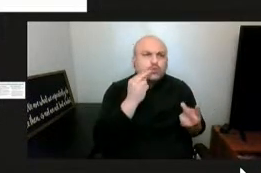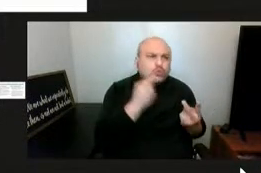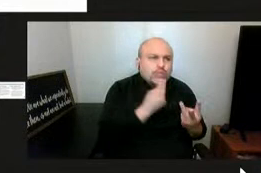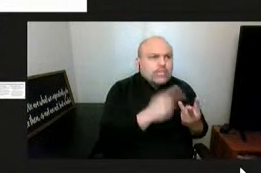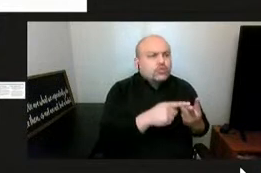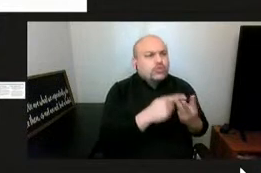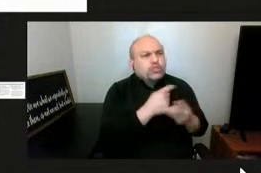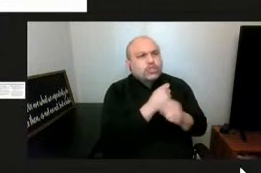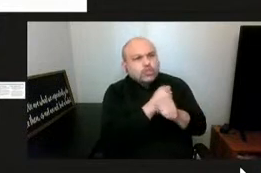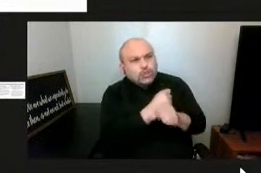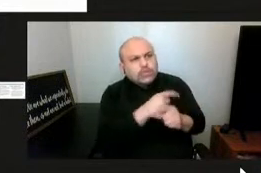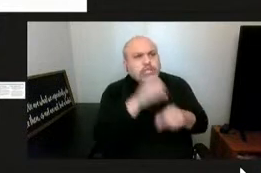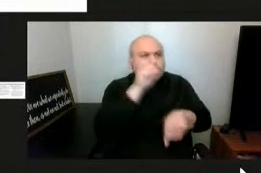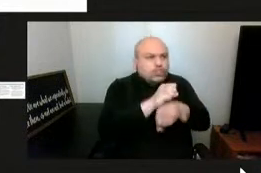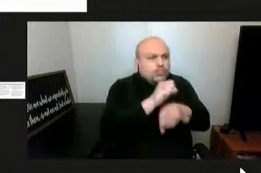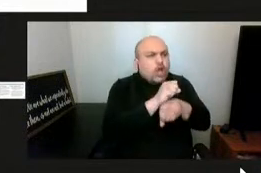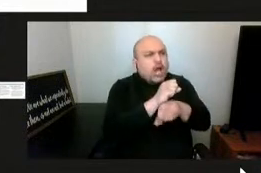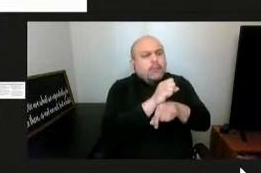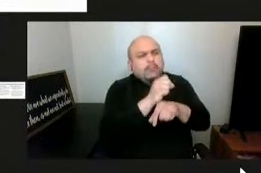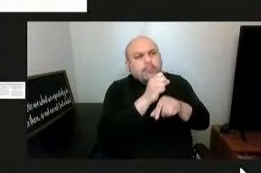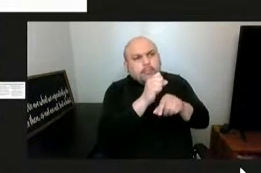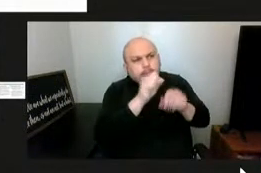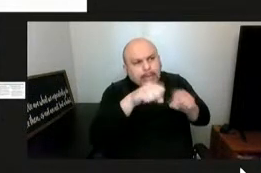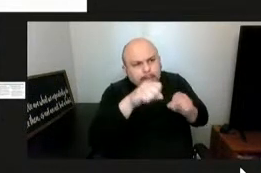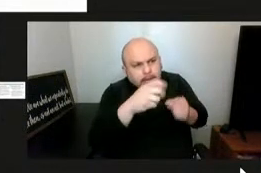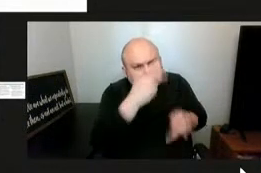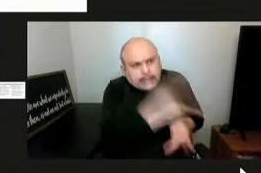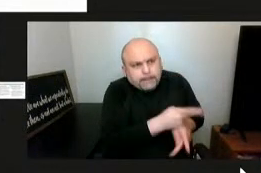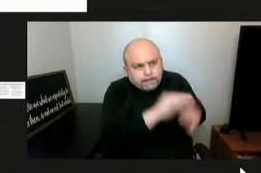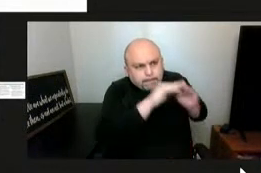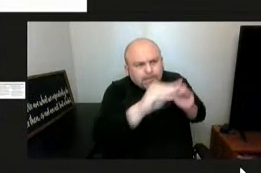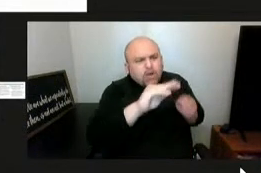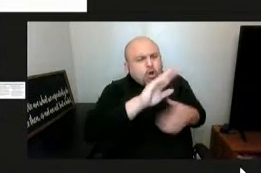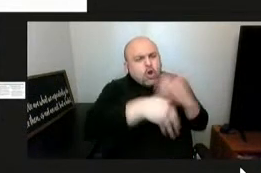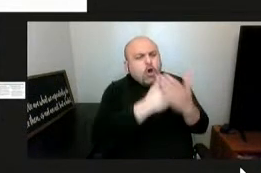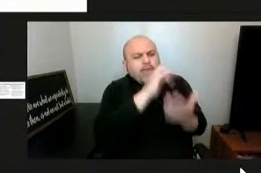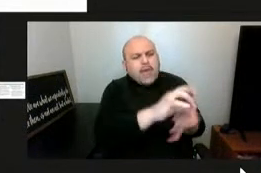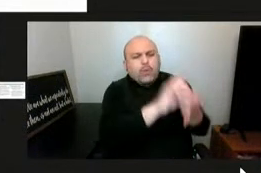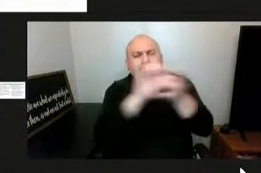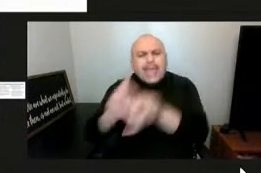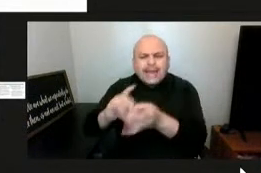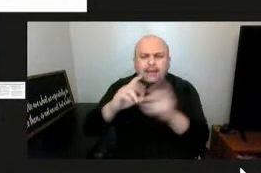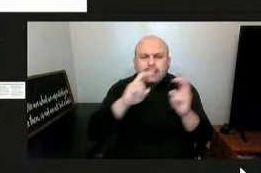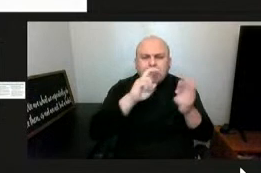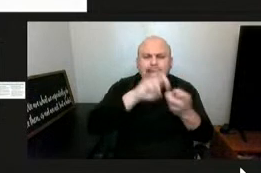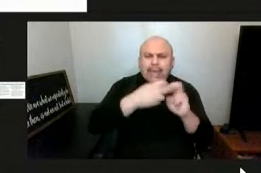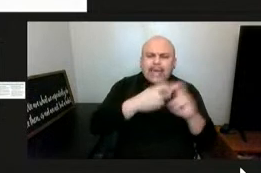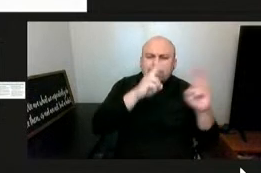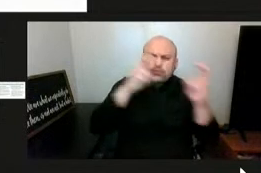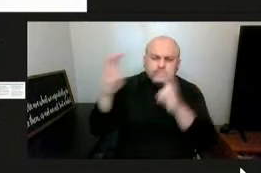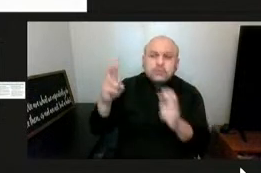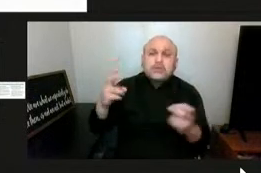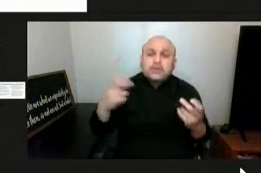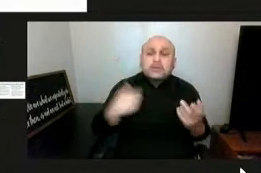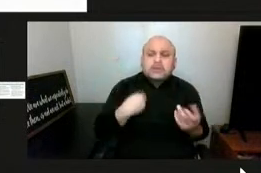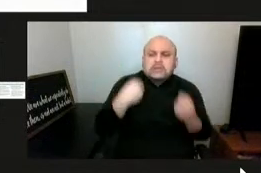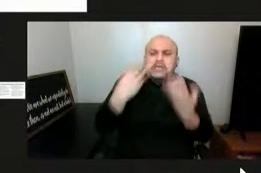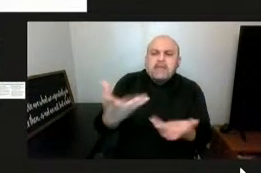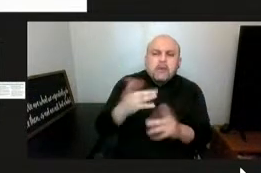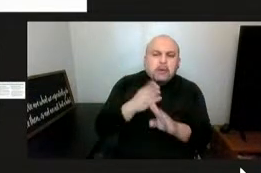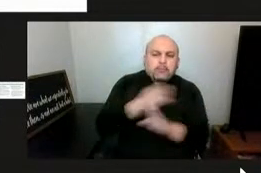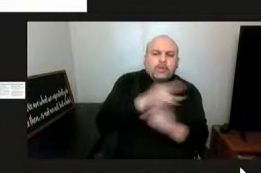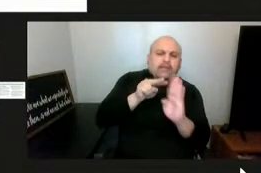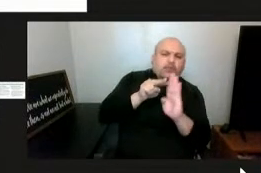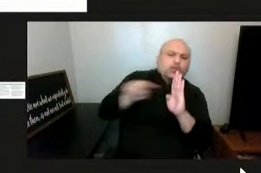job security, and other related issues. So having given you a preview based on